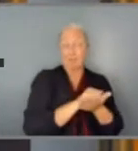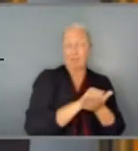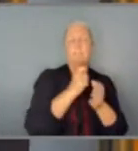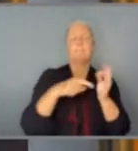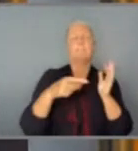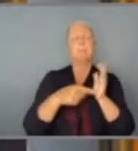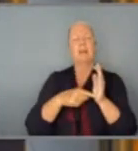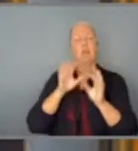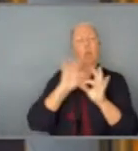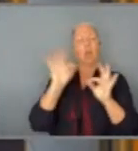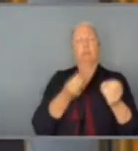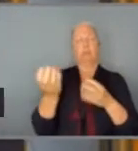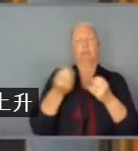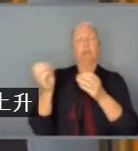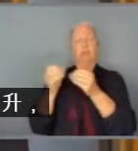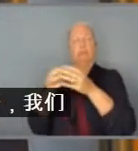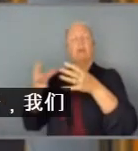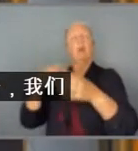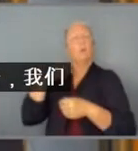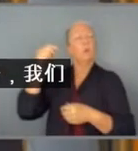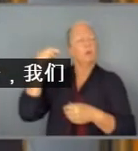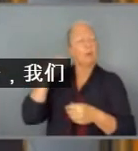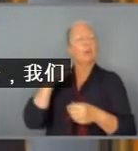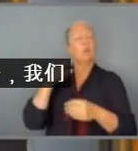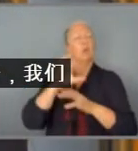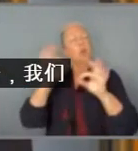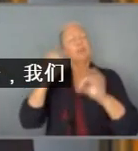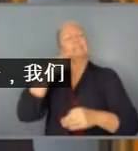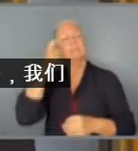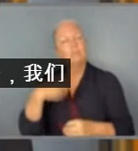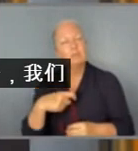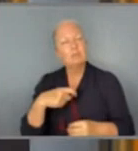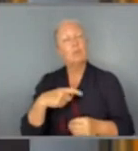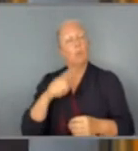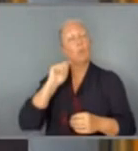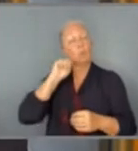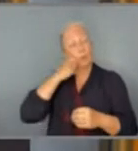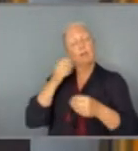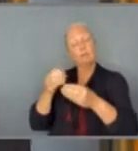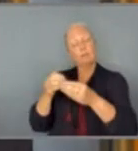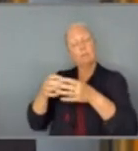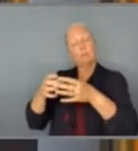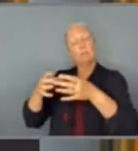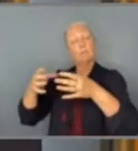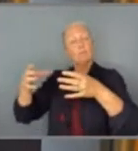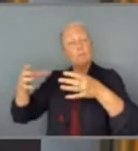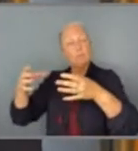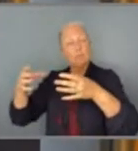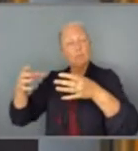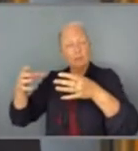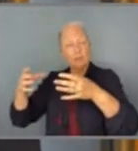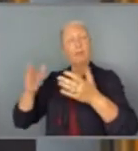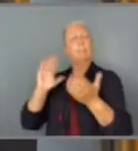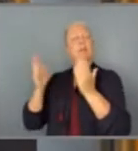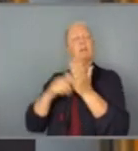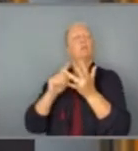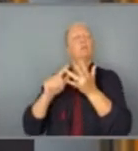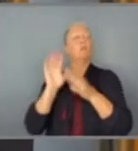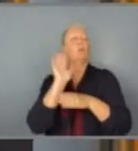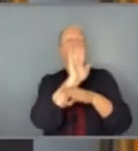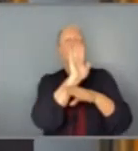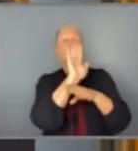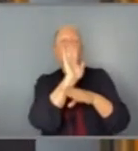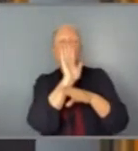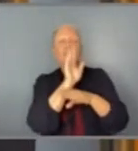at the moment, but it is rising. We know it's rising. We know it will continue to rise. Internationally, those cases have